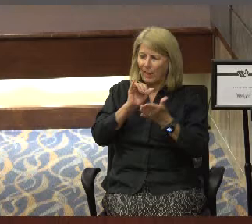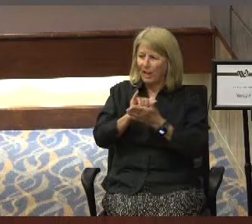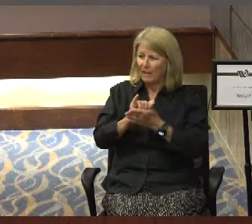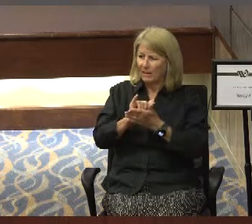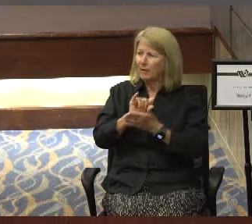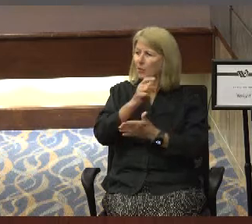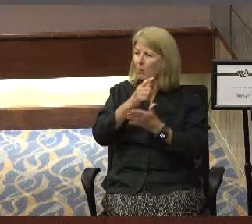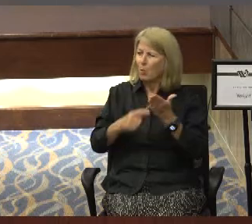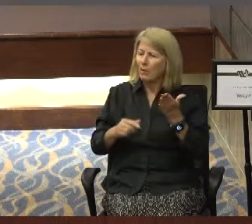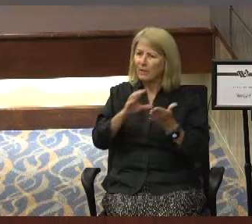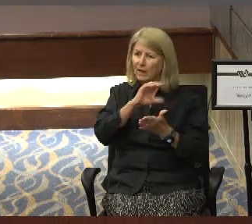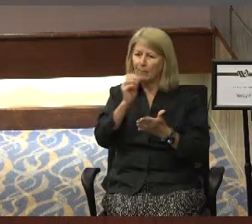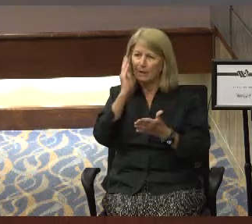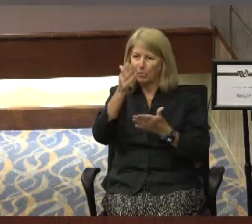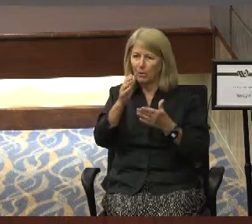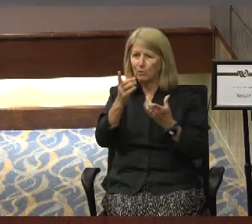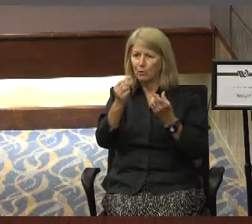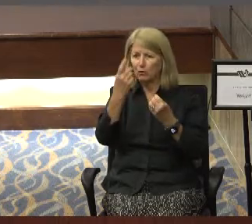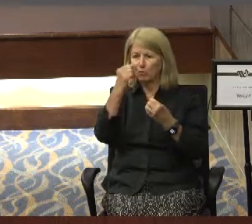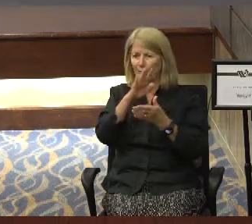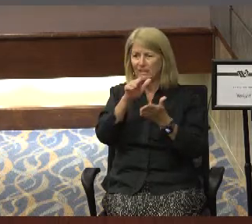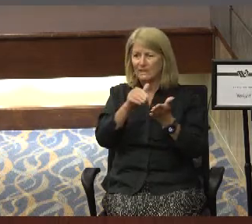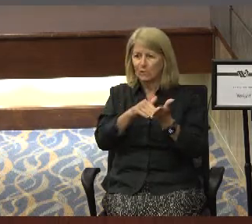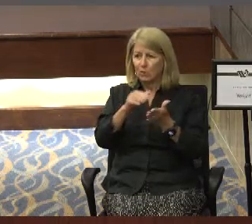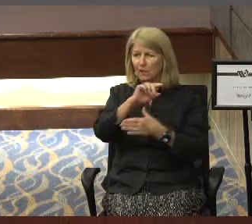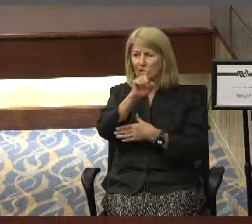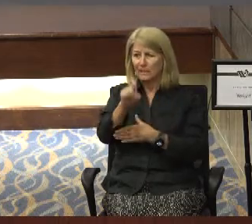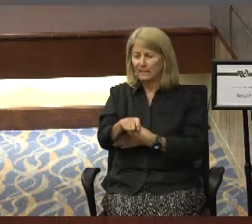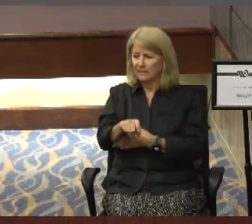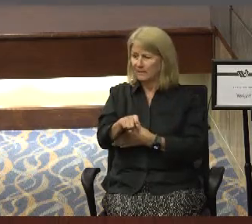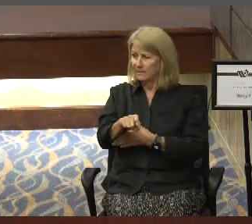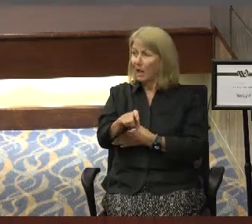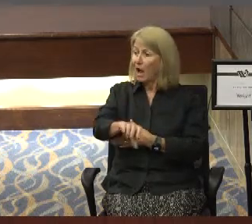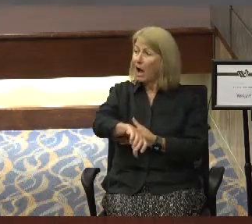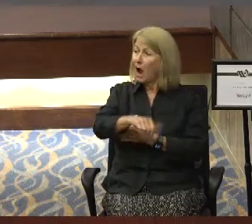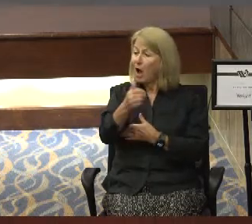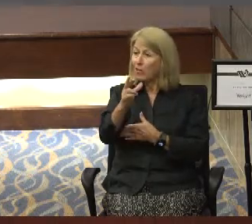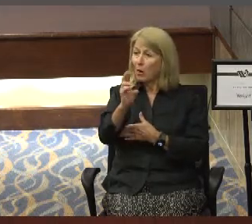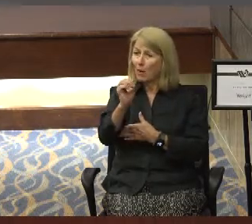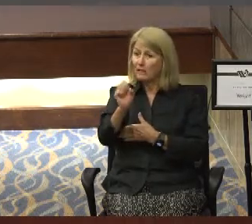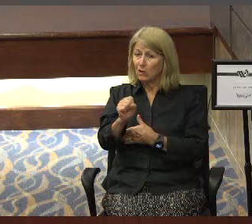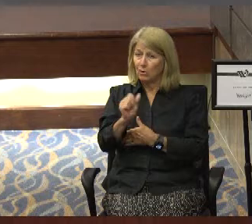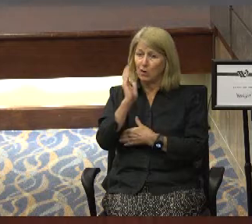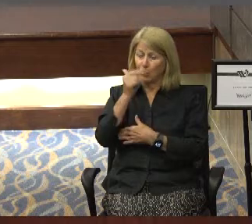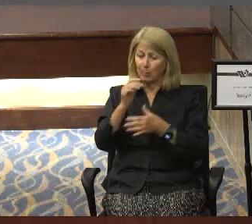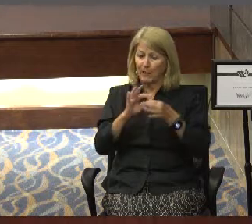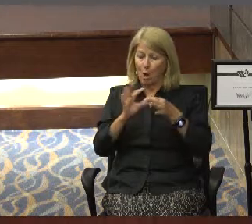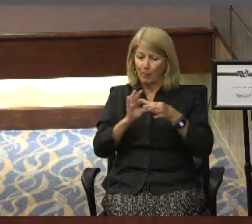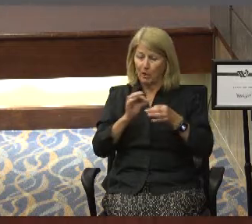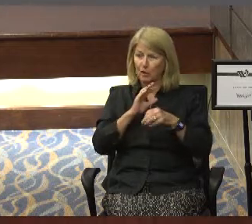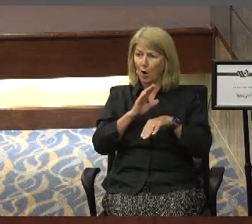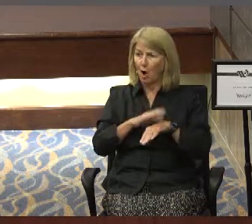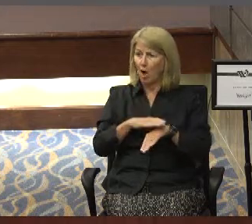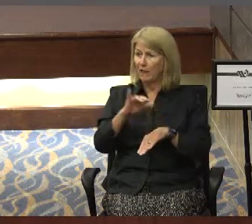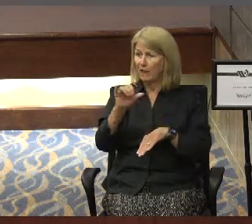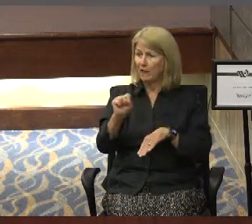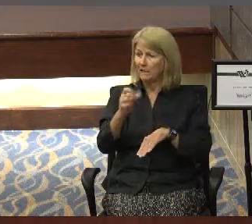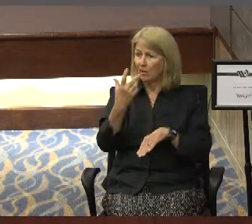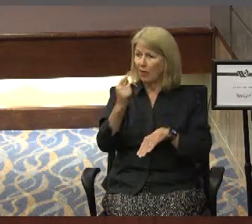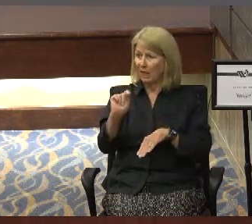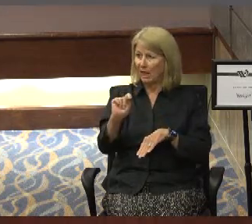will do for Central Texas. The other resolution I just wanted to comment on is